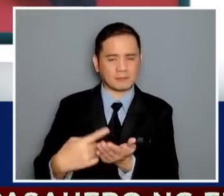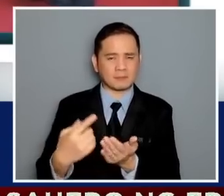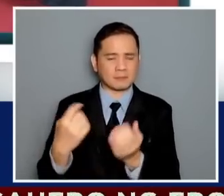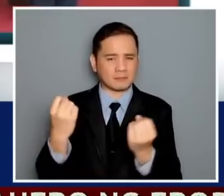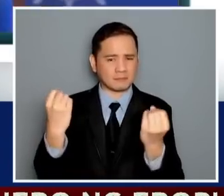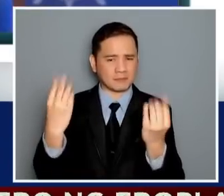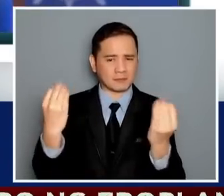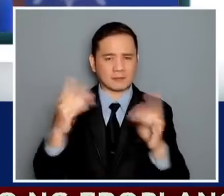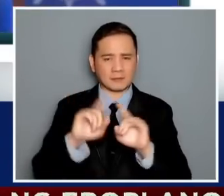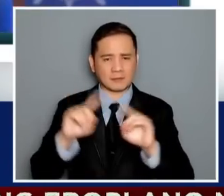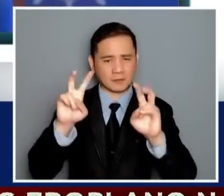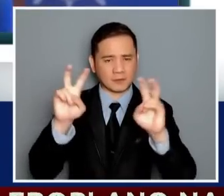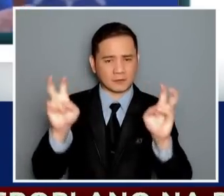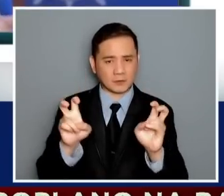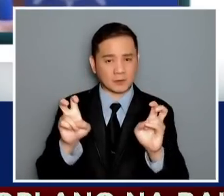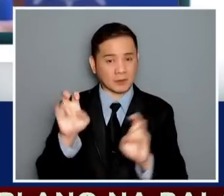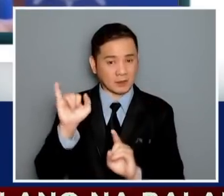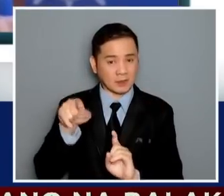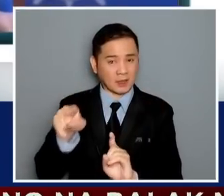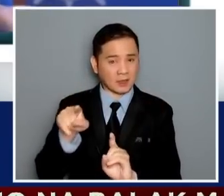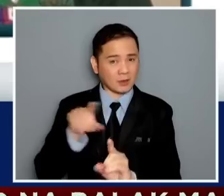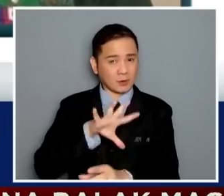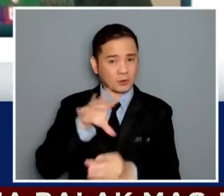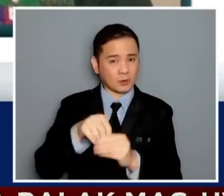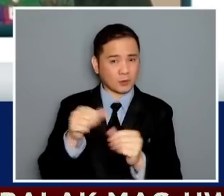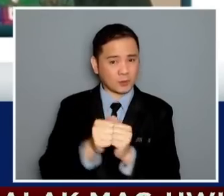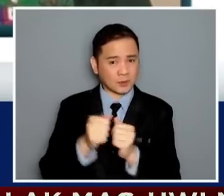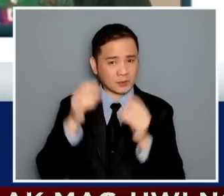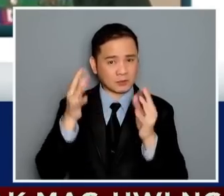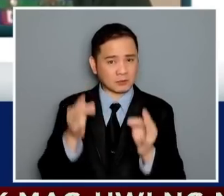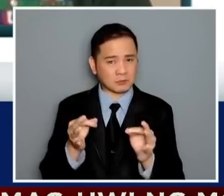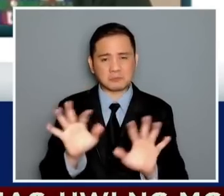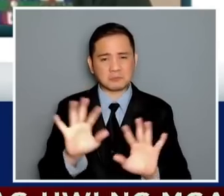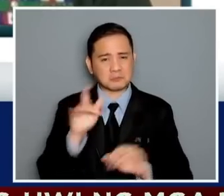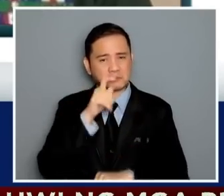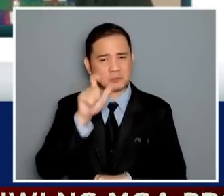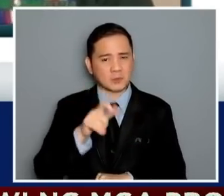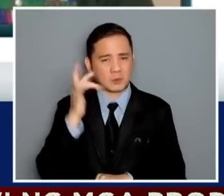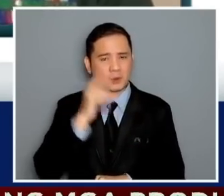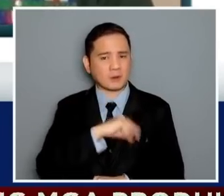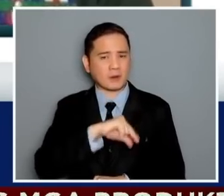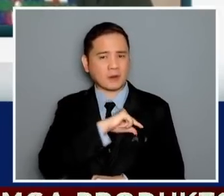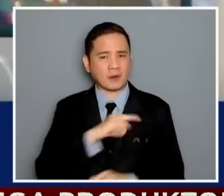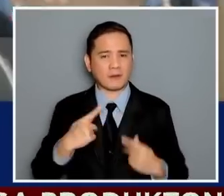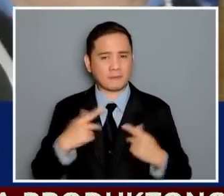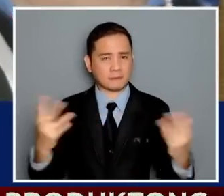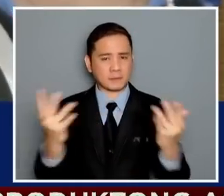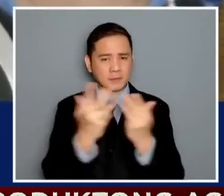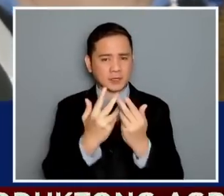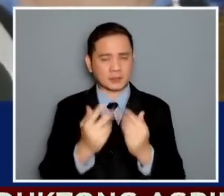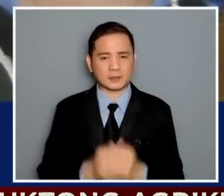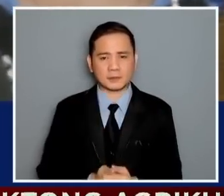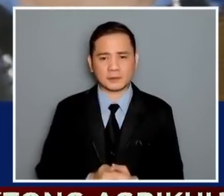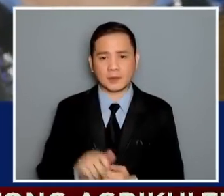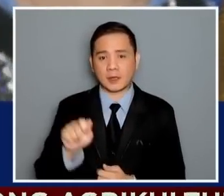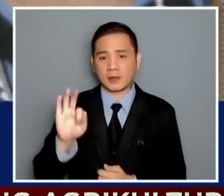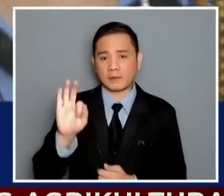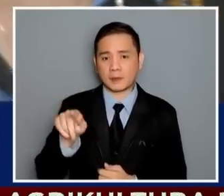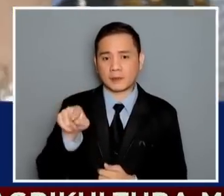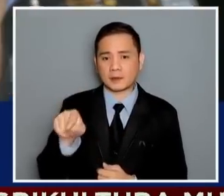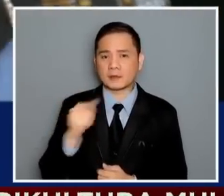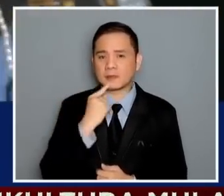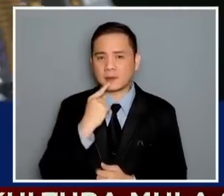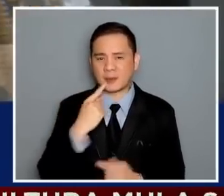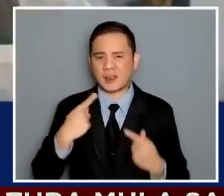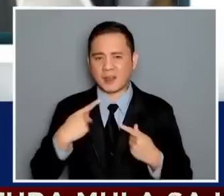be considered, because I think she's also qualified. Pero inamin ng tagapagsalita ng AFP na posibleng may mga ayaw sa